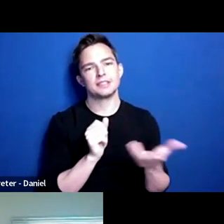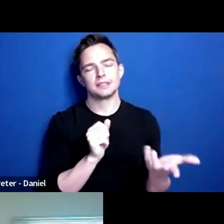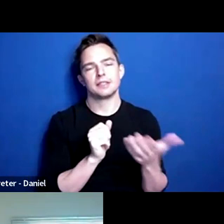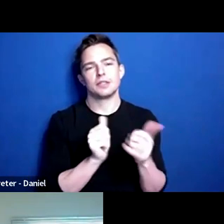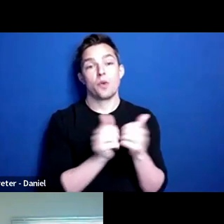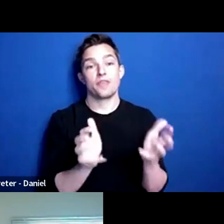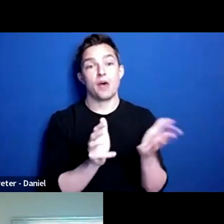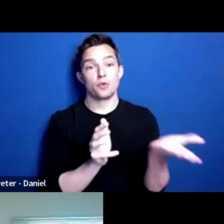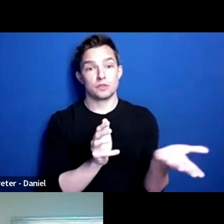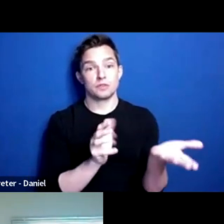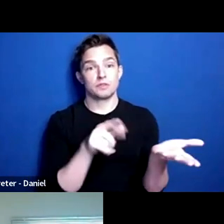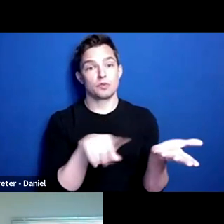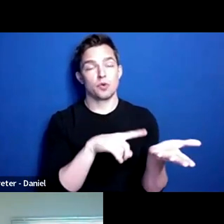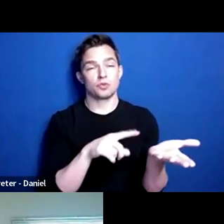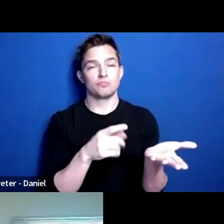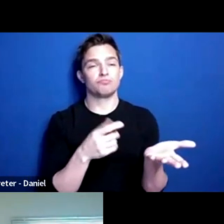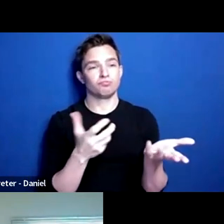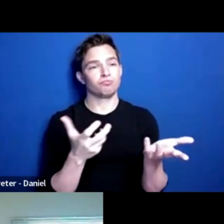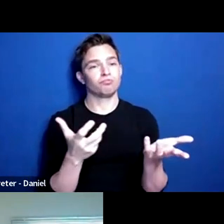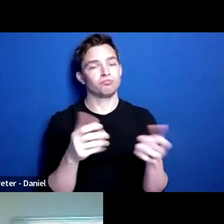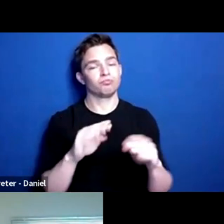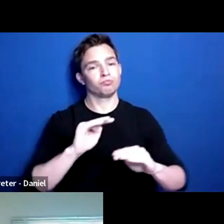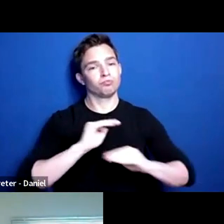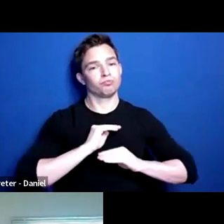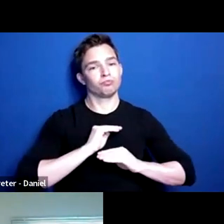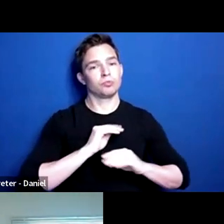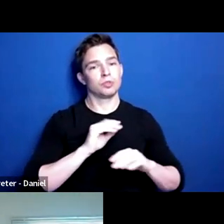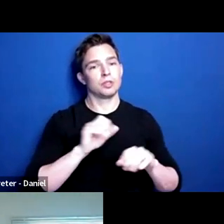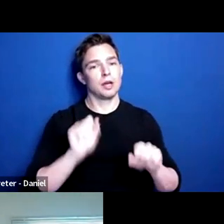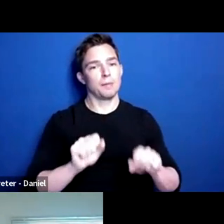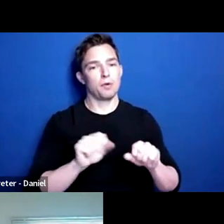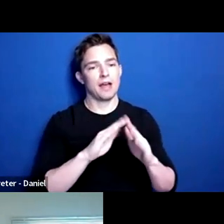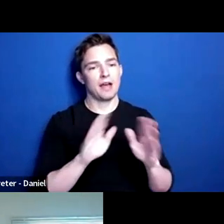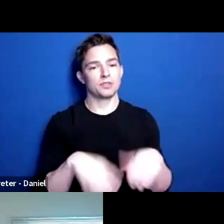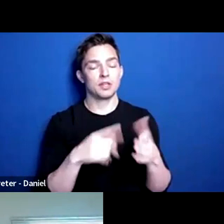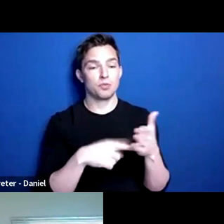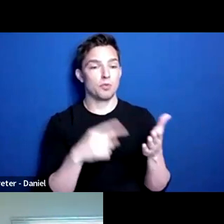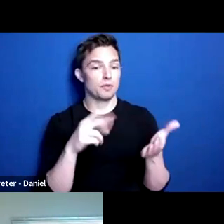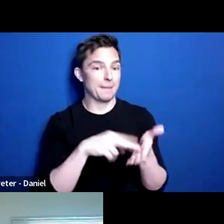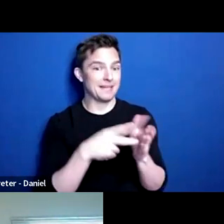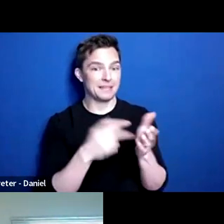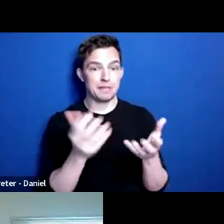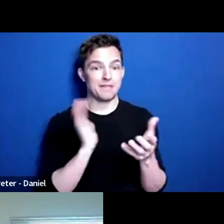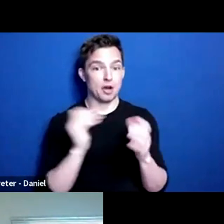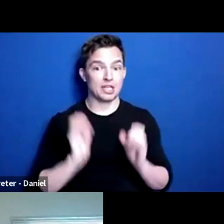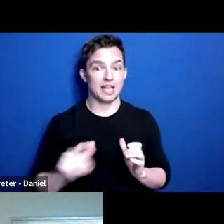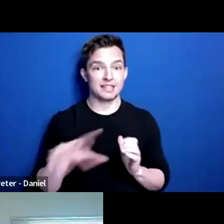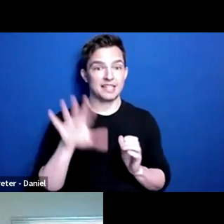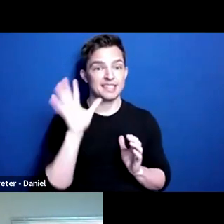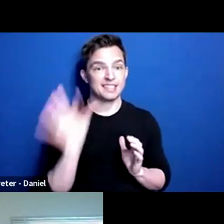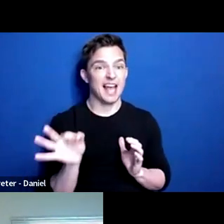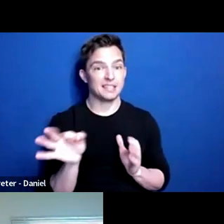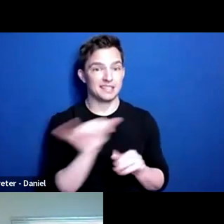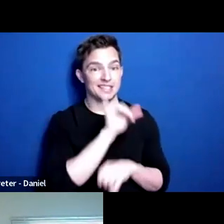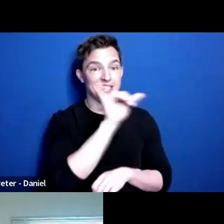Without those suitable housing options, what that has meant is many times our clients may choose to remain at